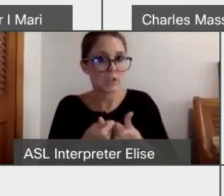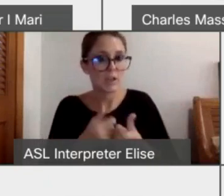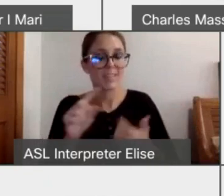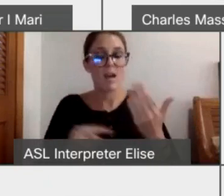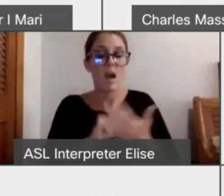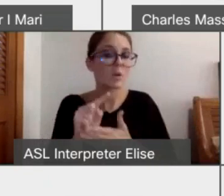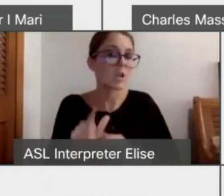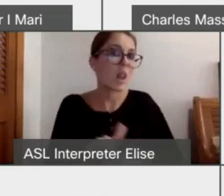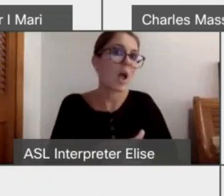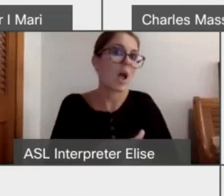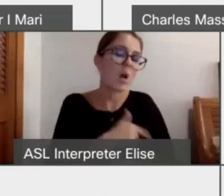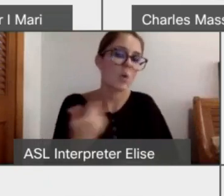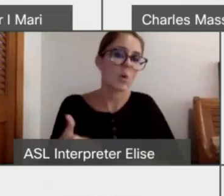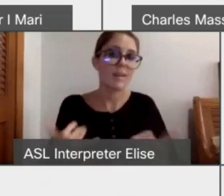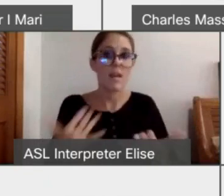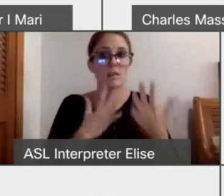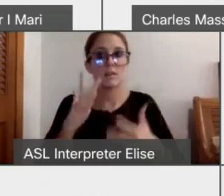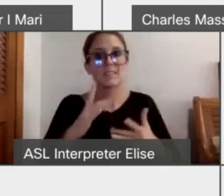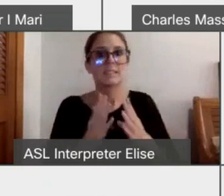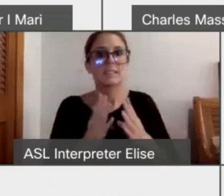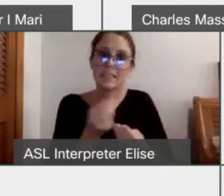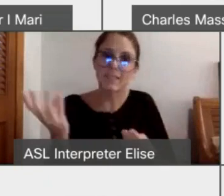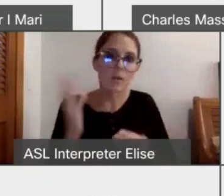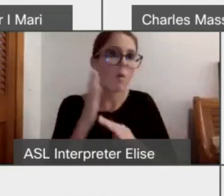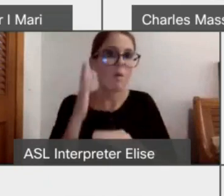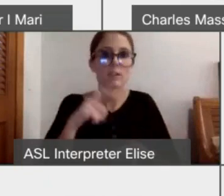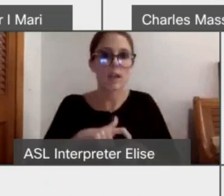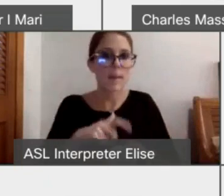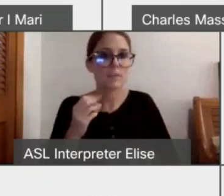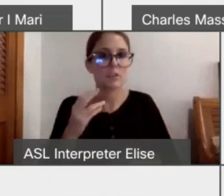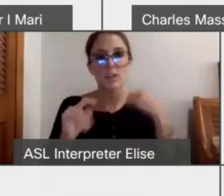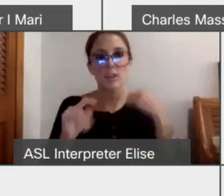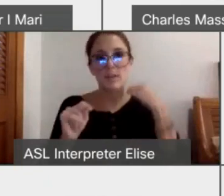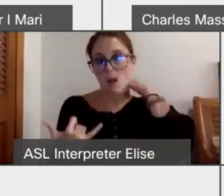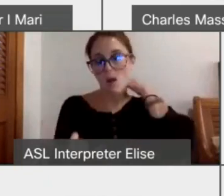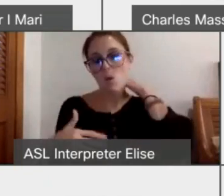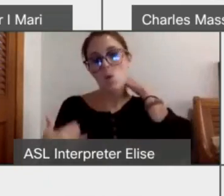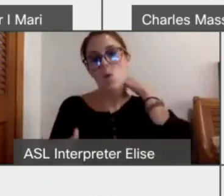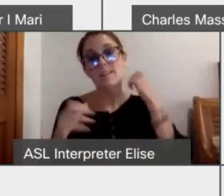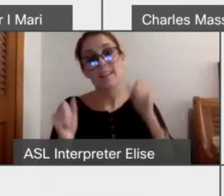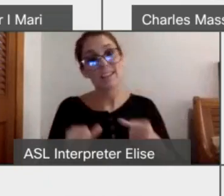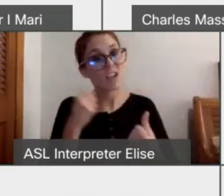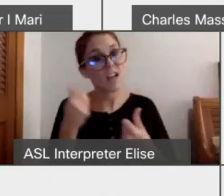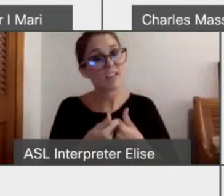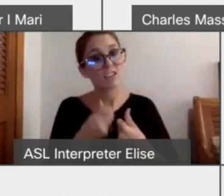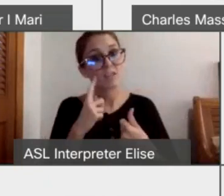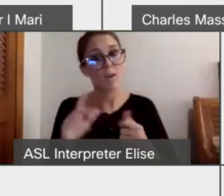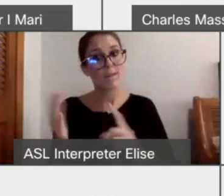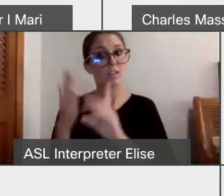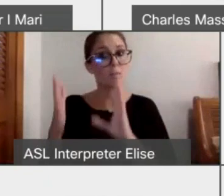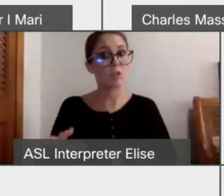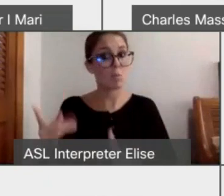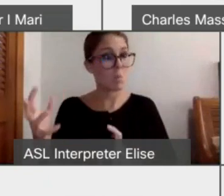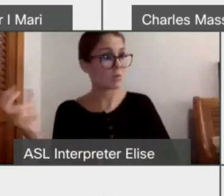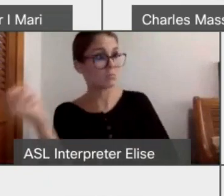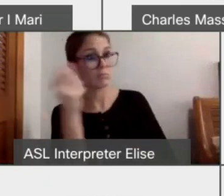like we're in today, right? Where there's double overtime shifts and things like that. It can be very difficult to convince someone that they want to come